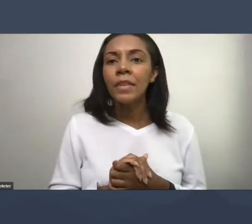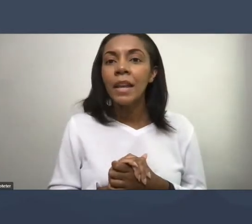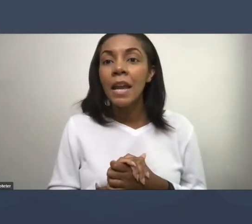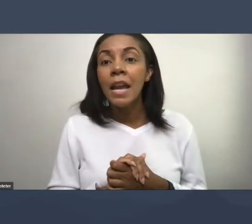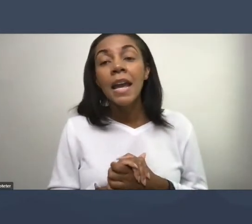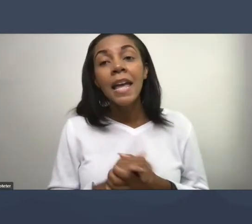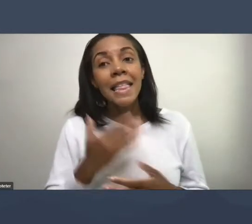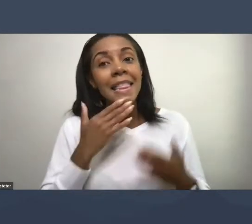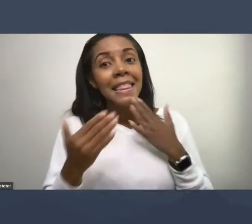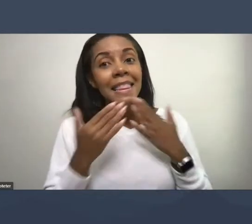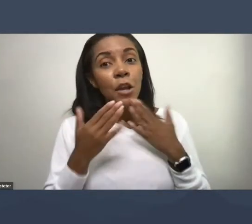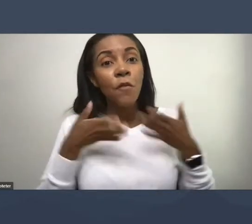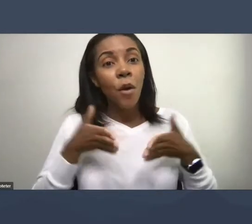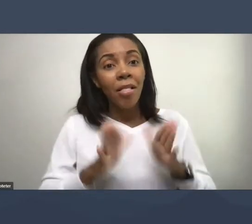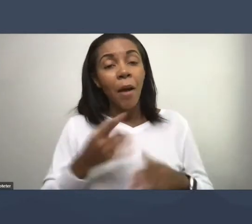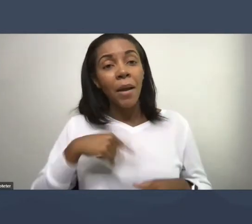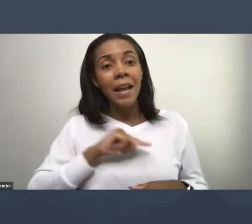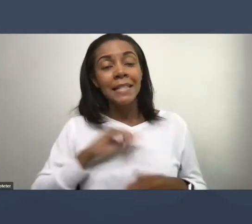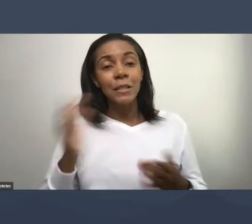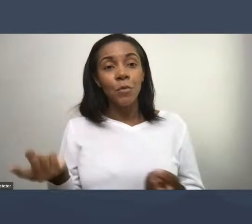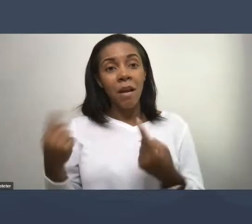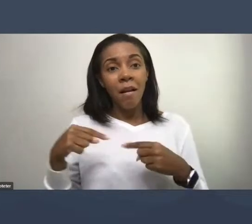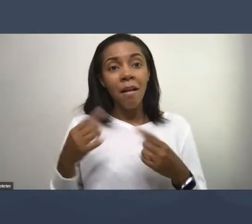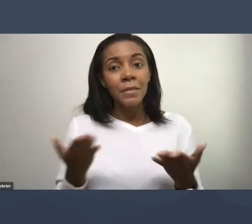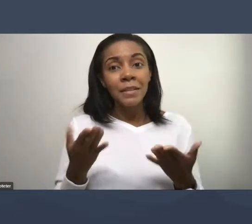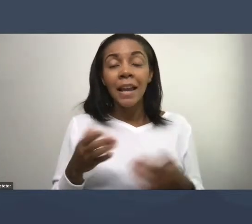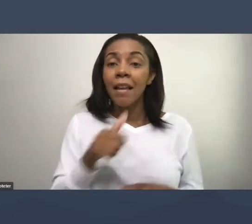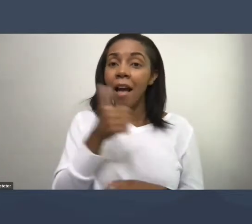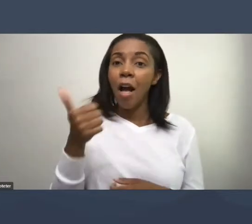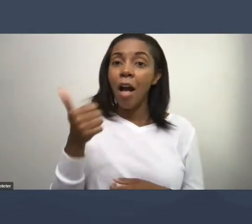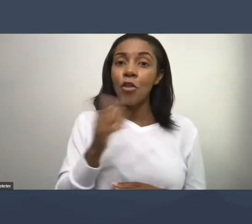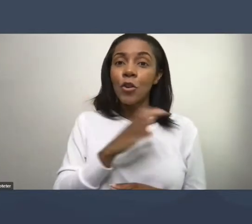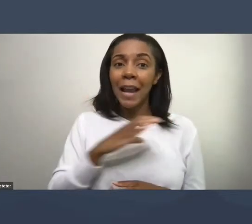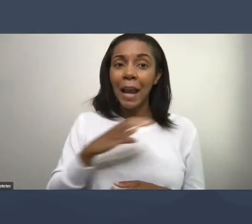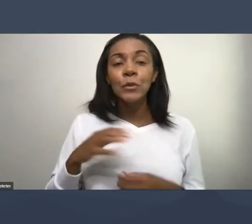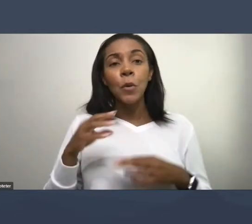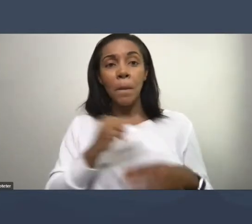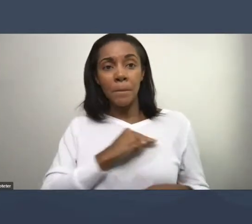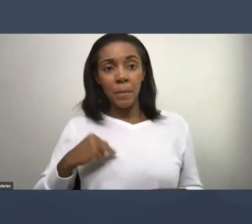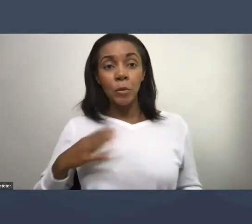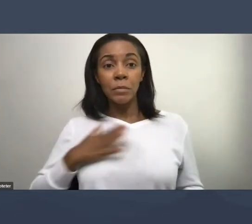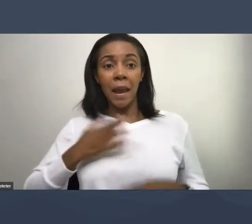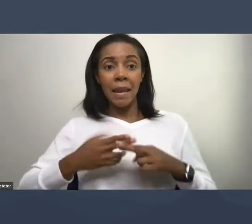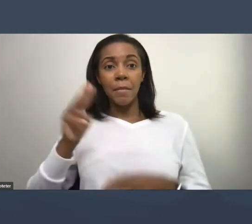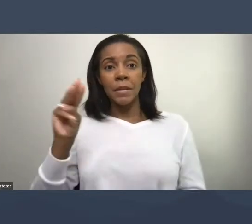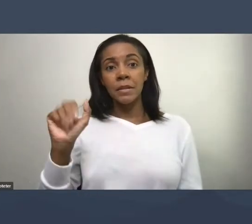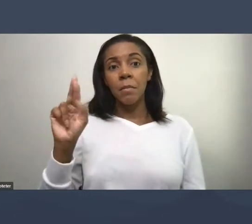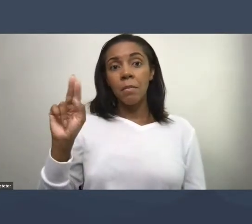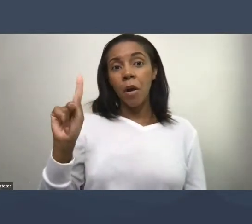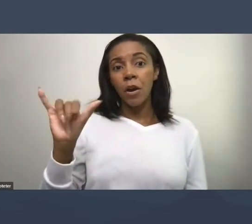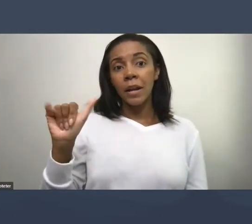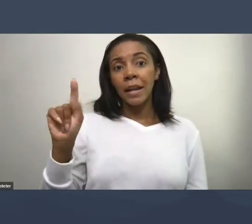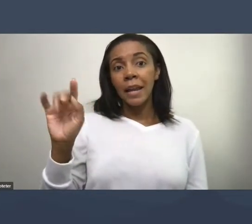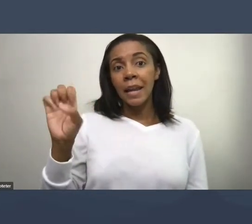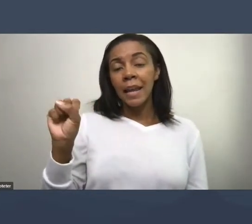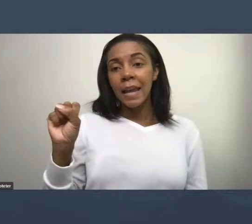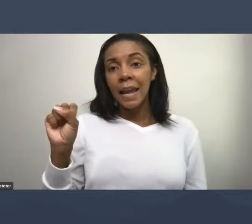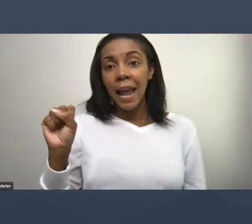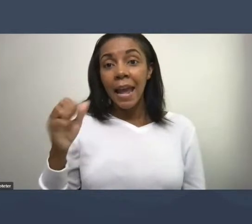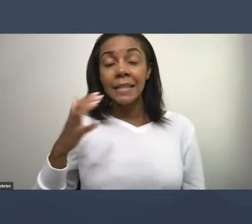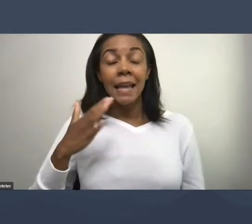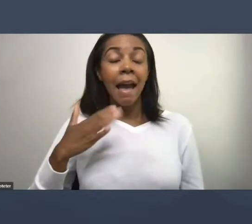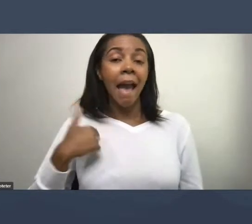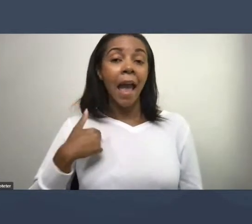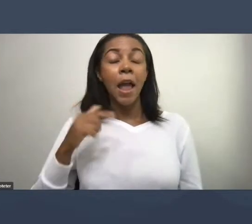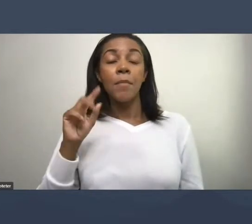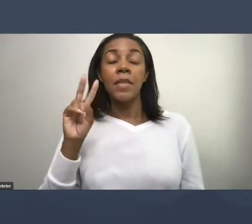Madam Chairman, thank you for allowing us to be here, and other council members. My name is Mark Yates, and I am the West Region Vice President